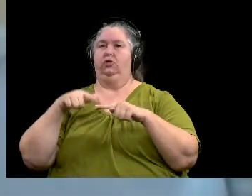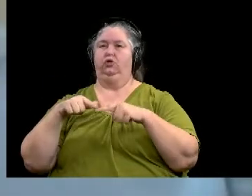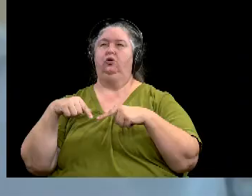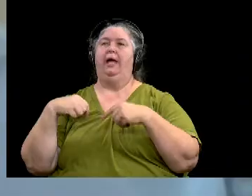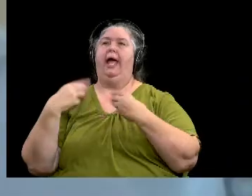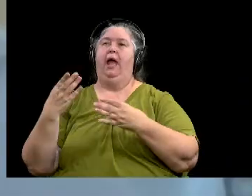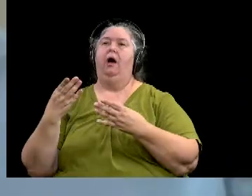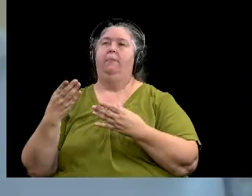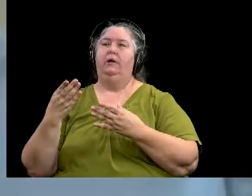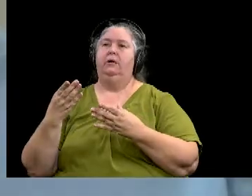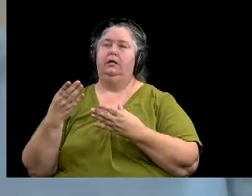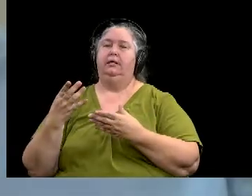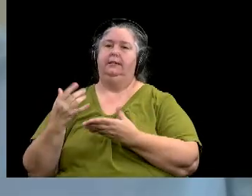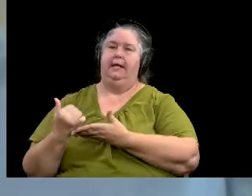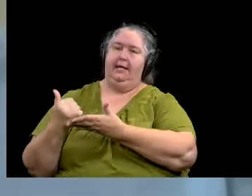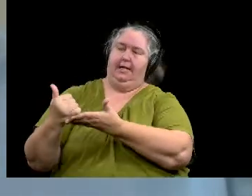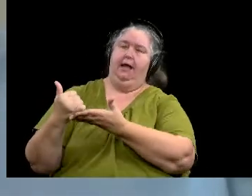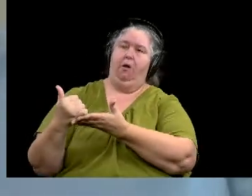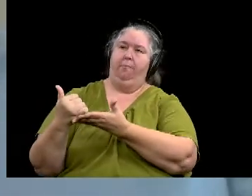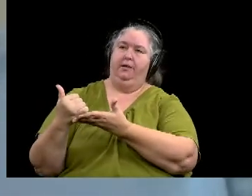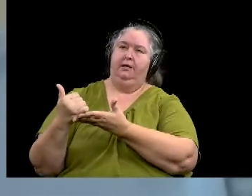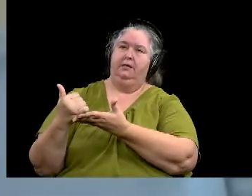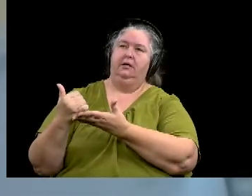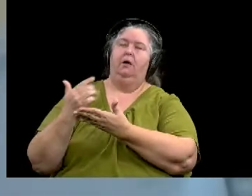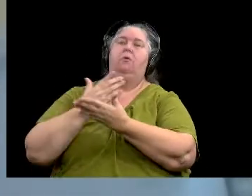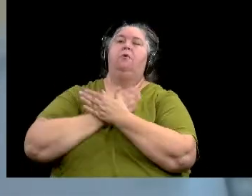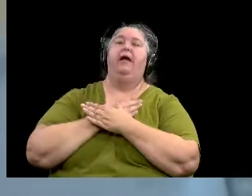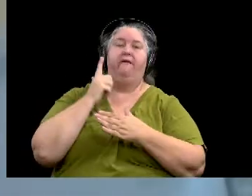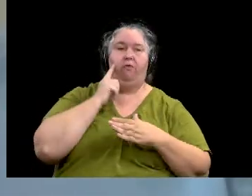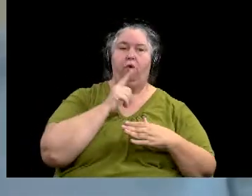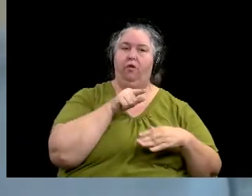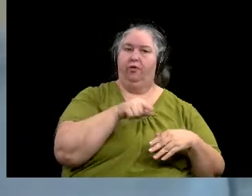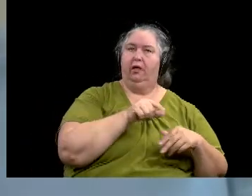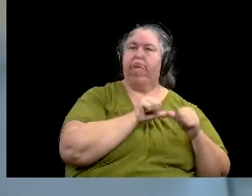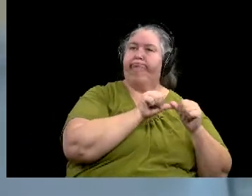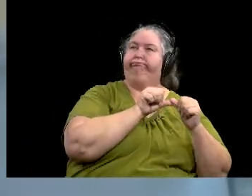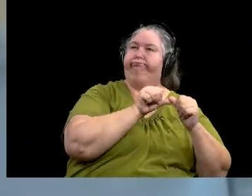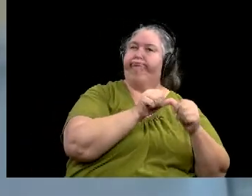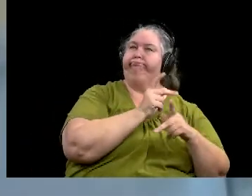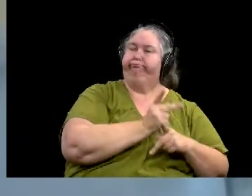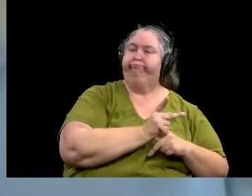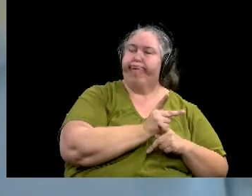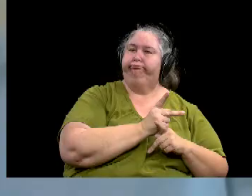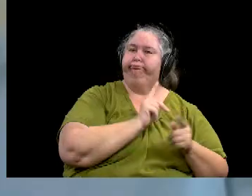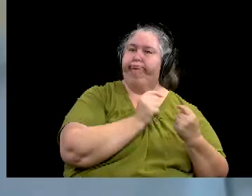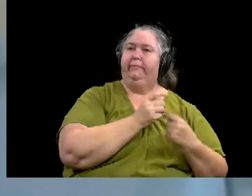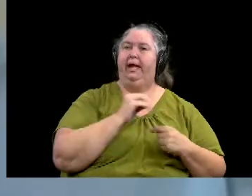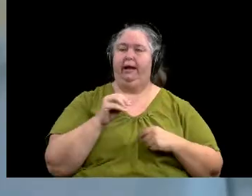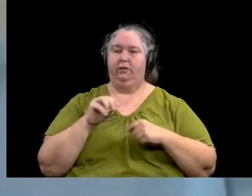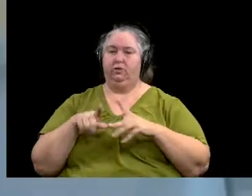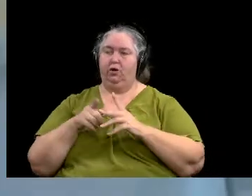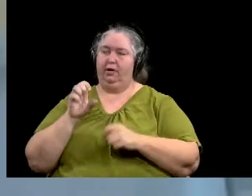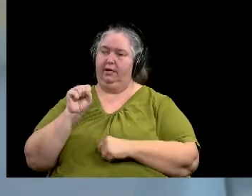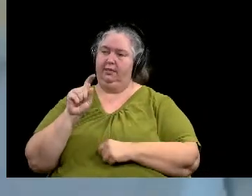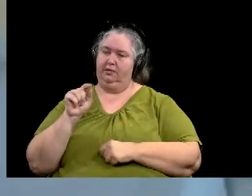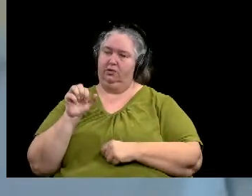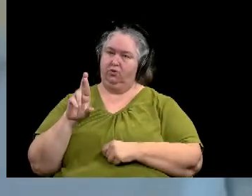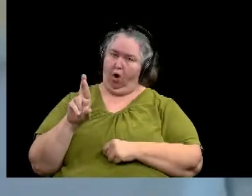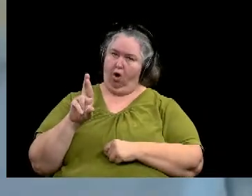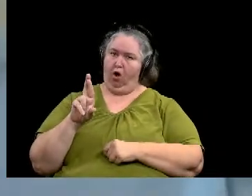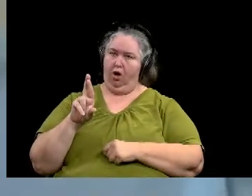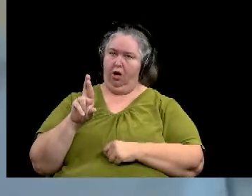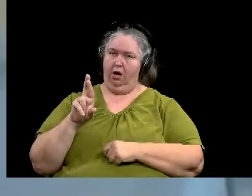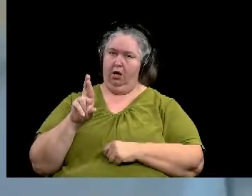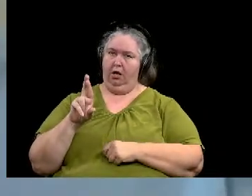also requested through the STAR program 15 intensive care unit nurses, 15 med-surg nurses,